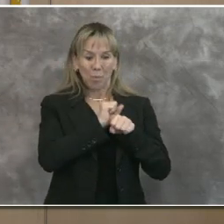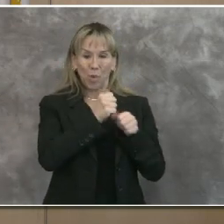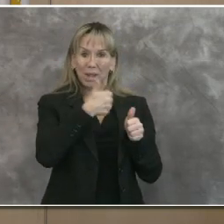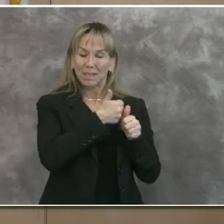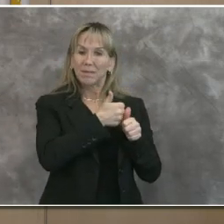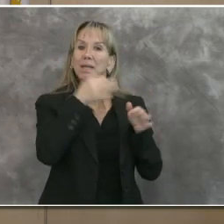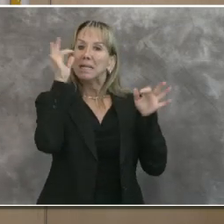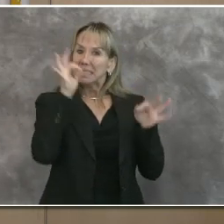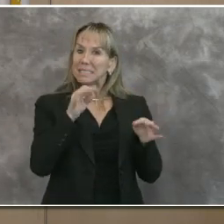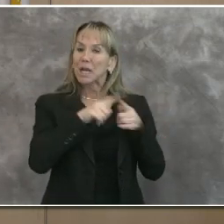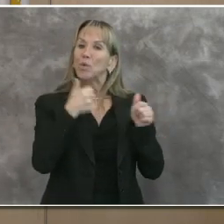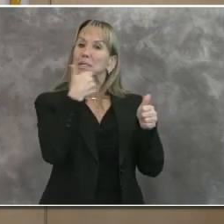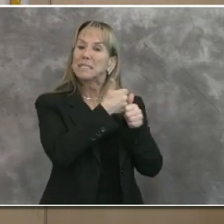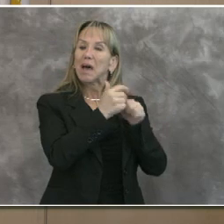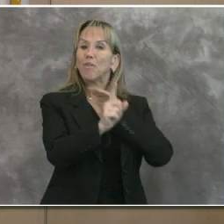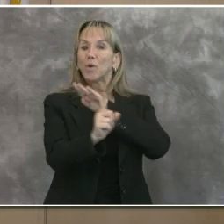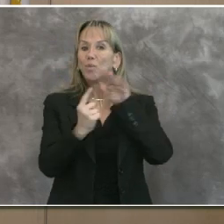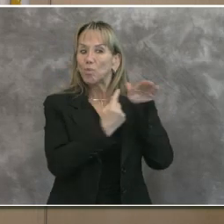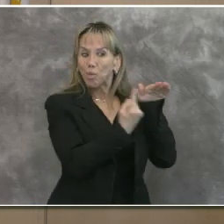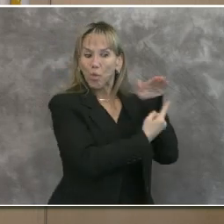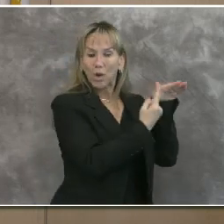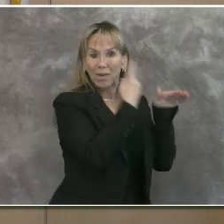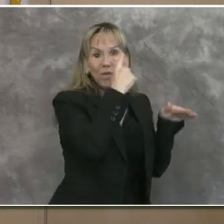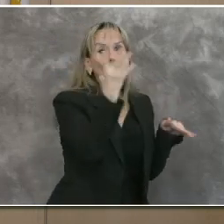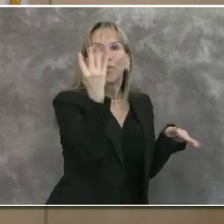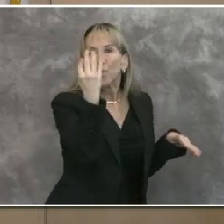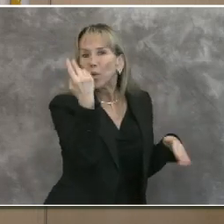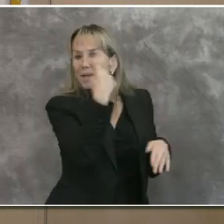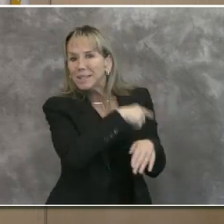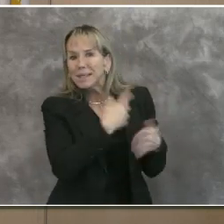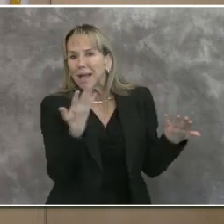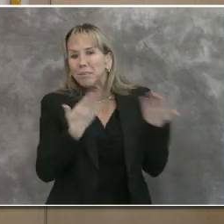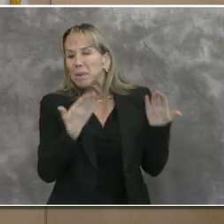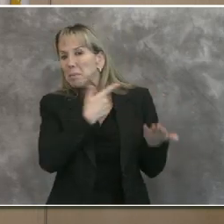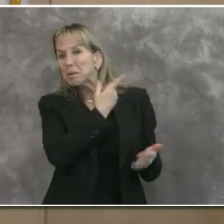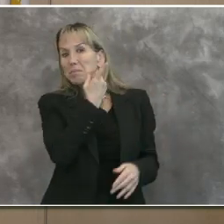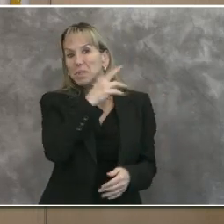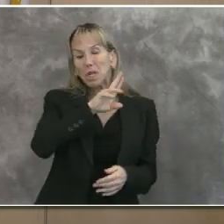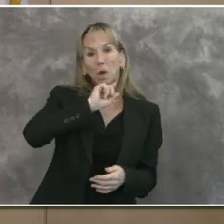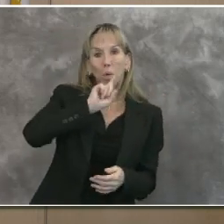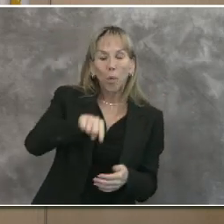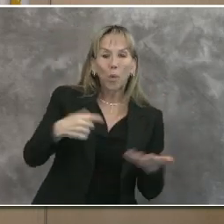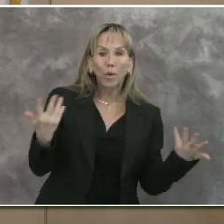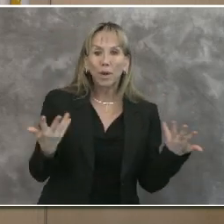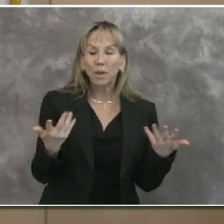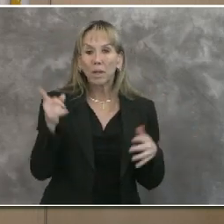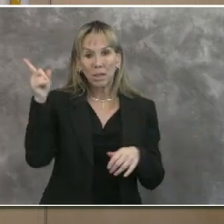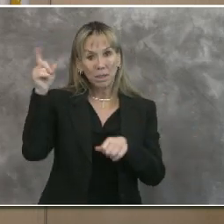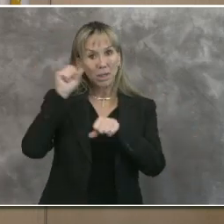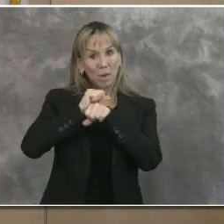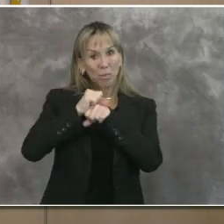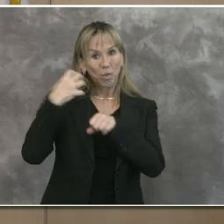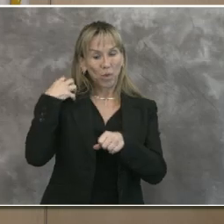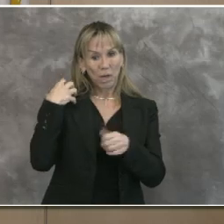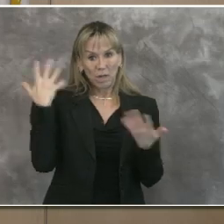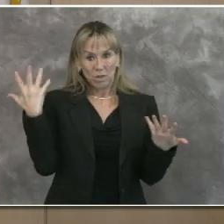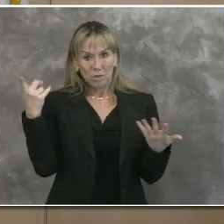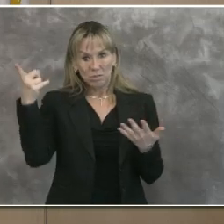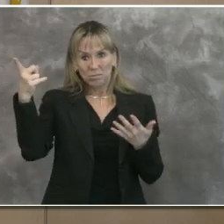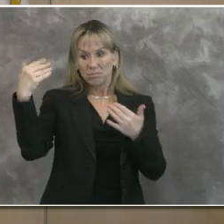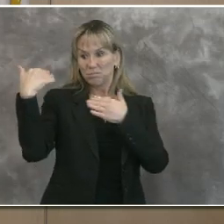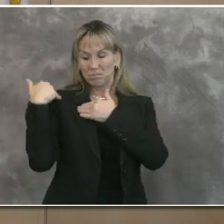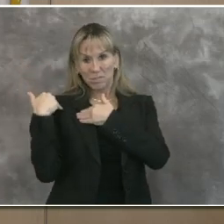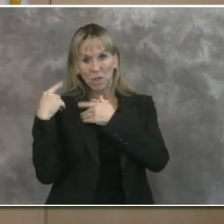self-quarantine for 14 days because of a doctor's order, is the employer obligated to tell the rest of